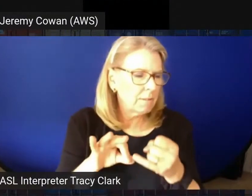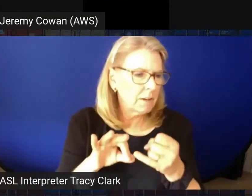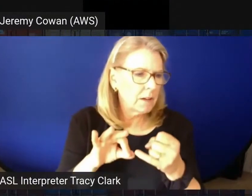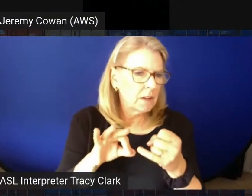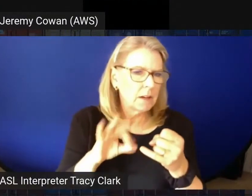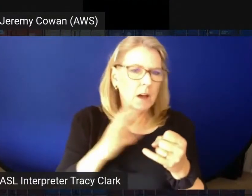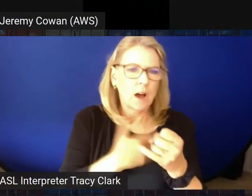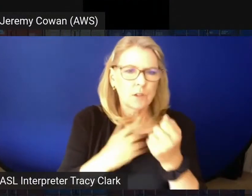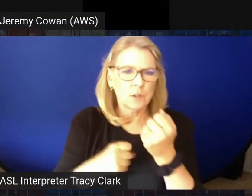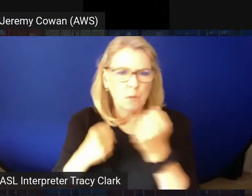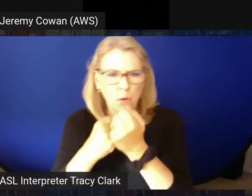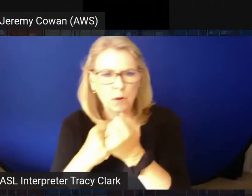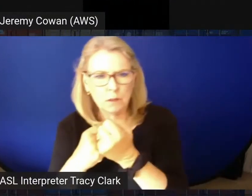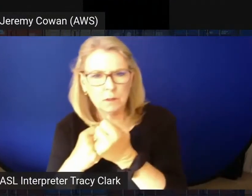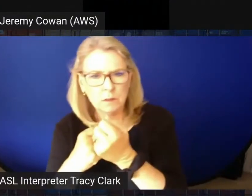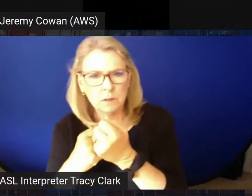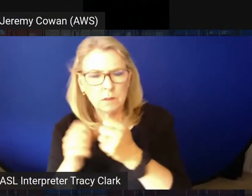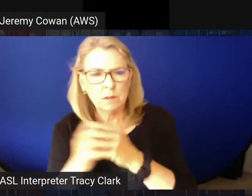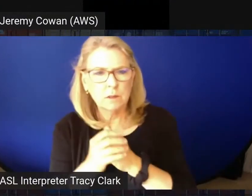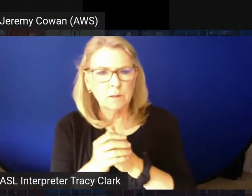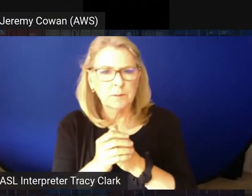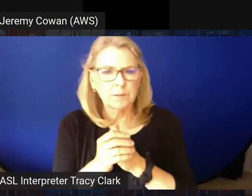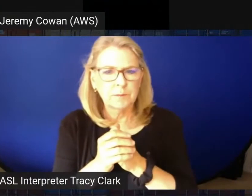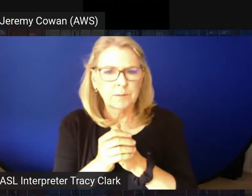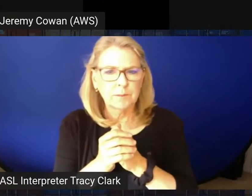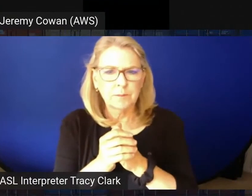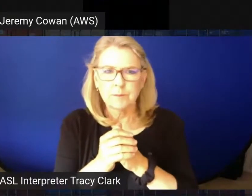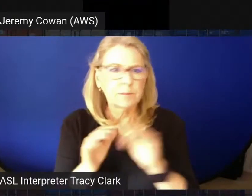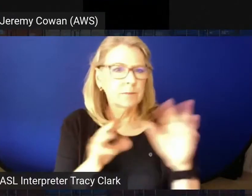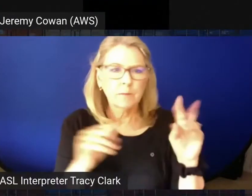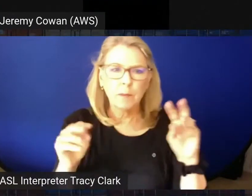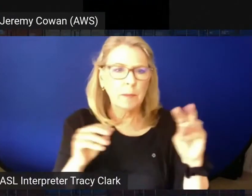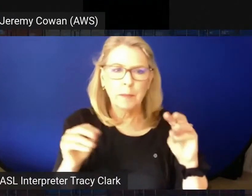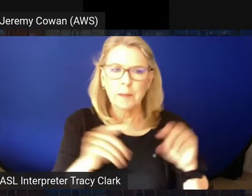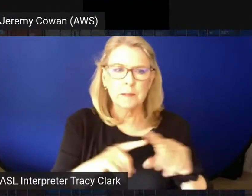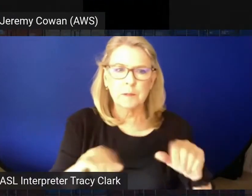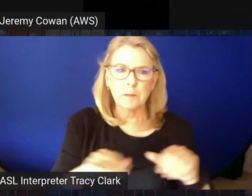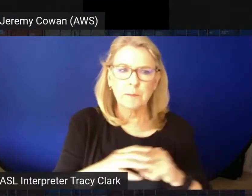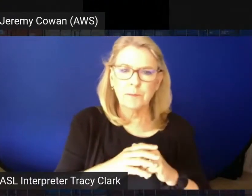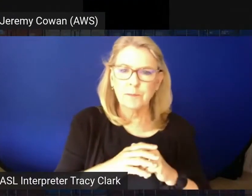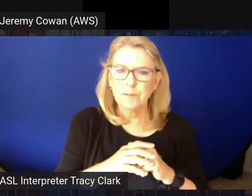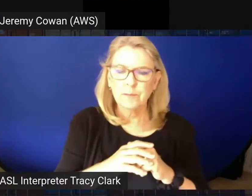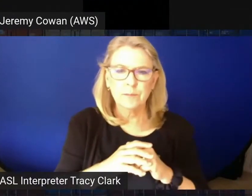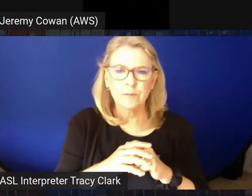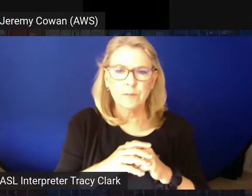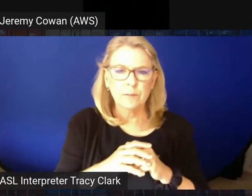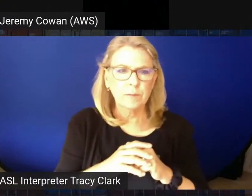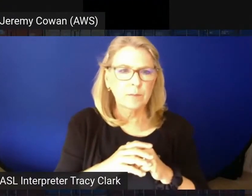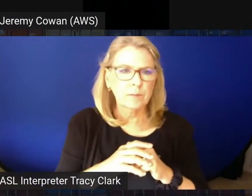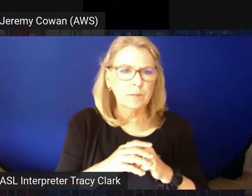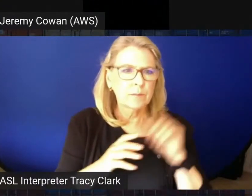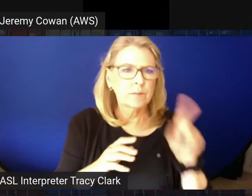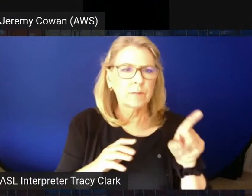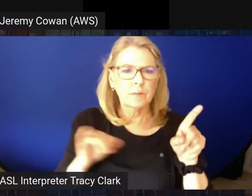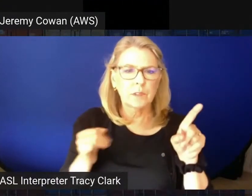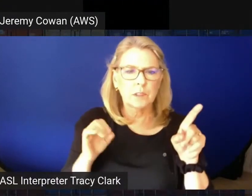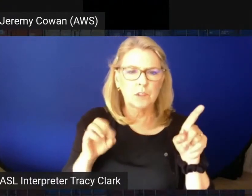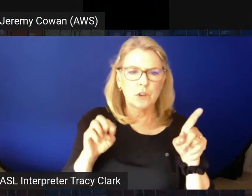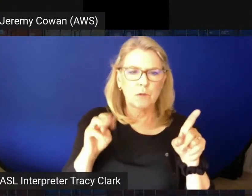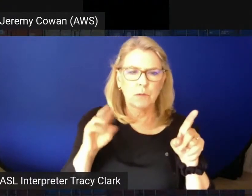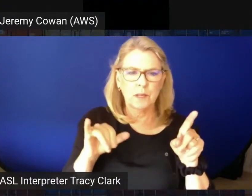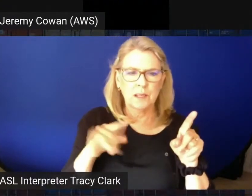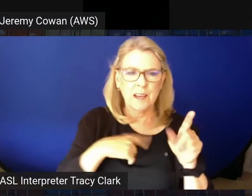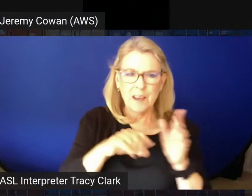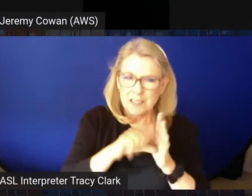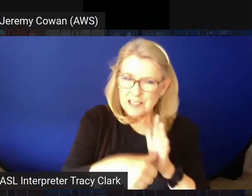Yeah. And to tie into, I was going to say, sorry, I was going to emphasize how important it is for customers to stay up to